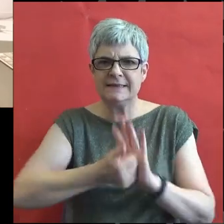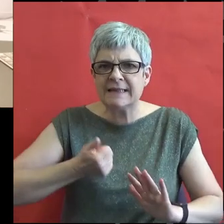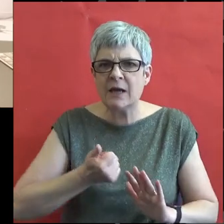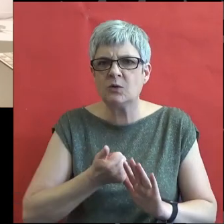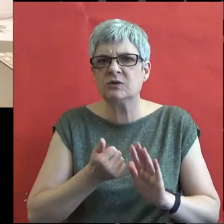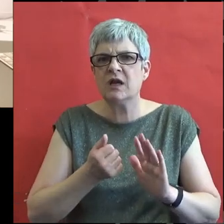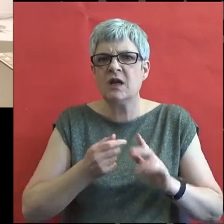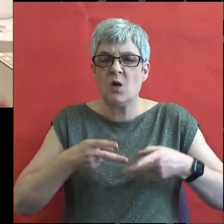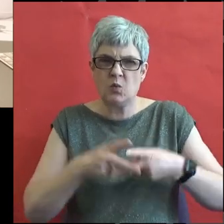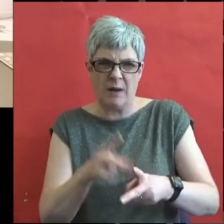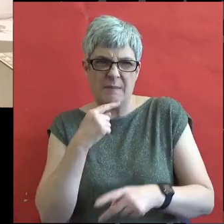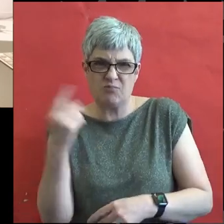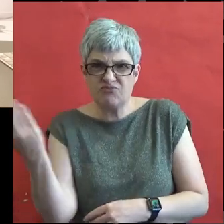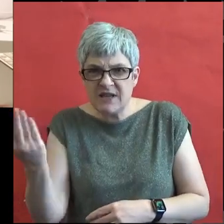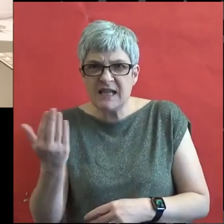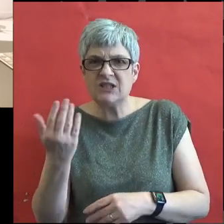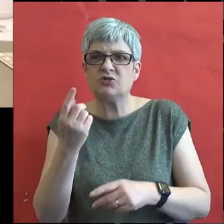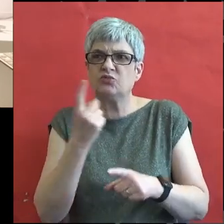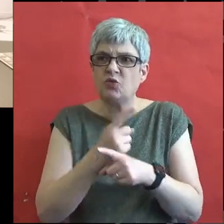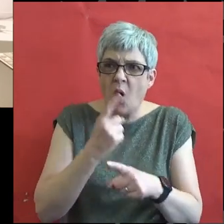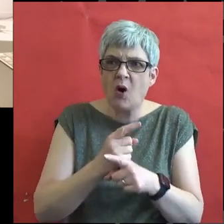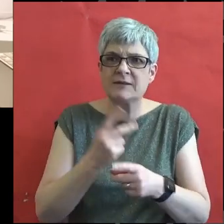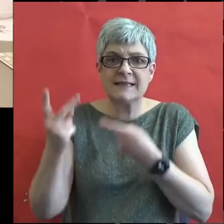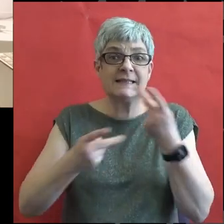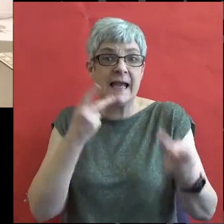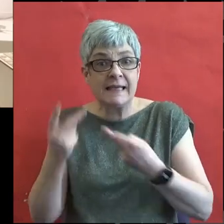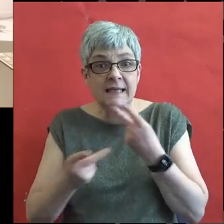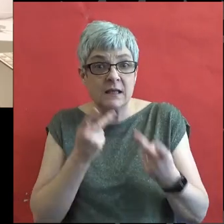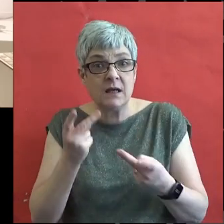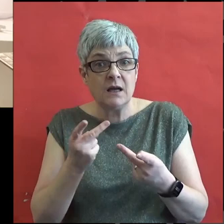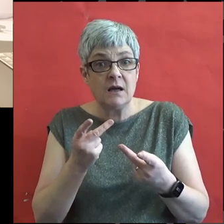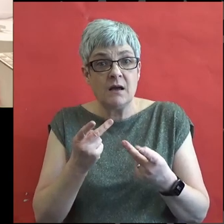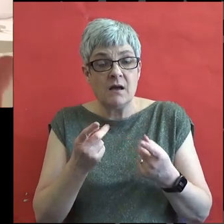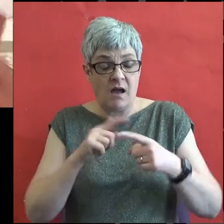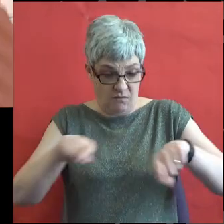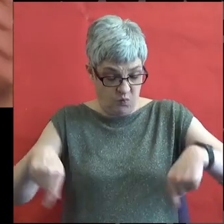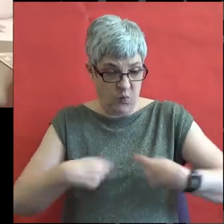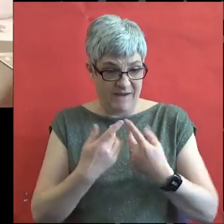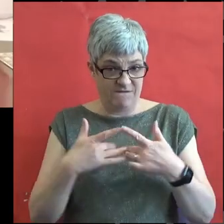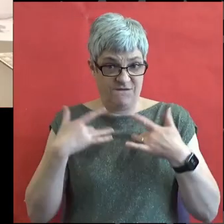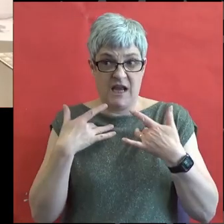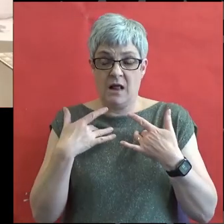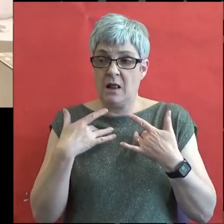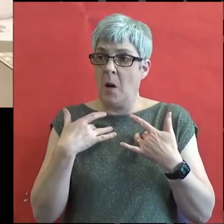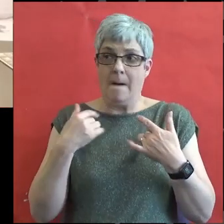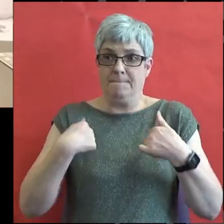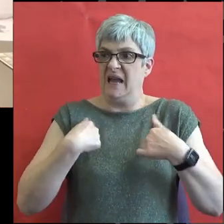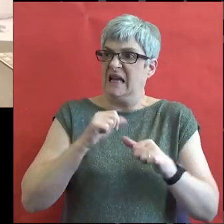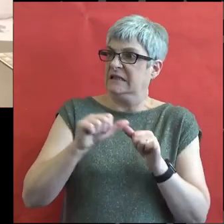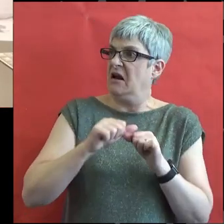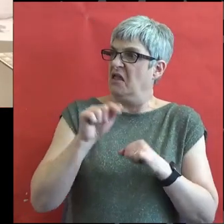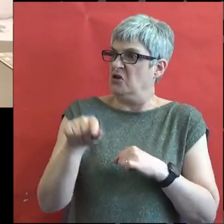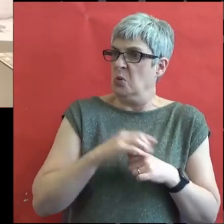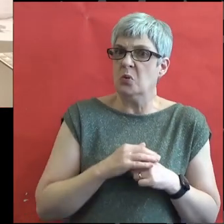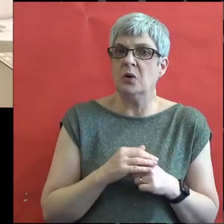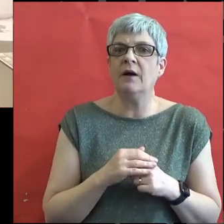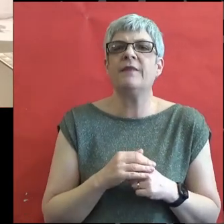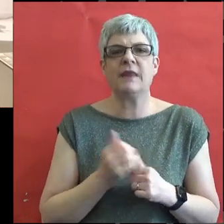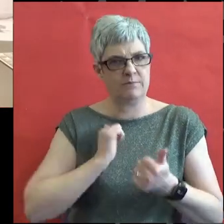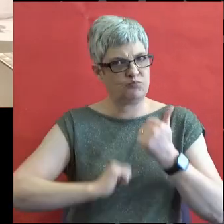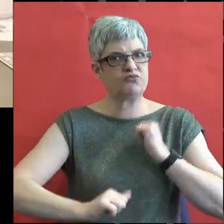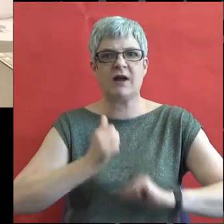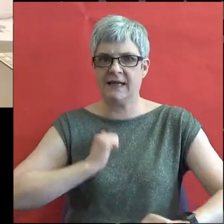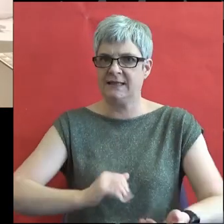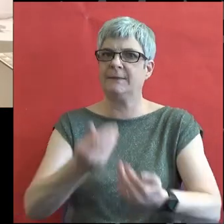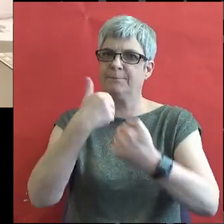we preach and the way we talk and the way we sing. If we feel in any way that we are better than somebody else, then pride has got in and